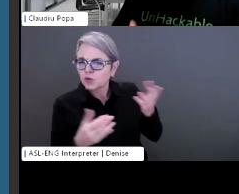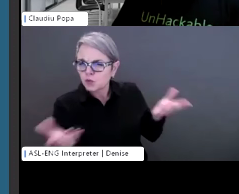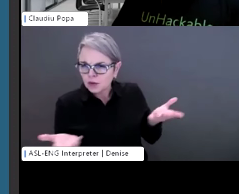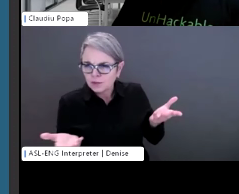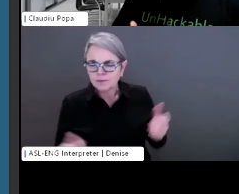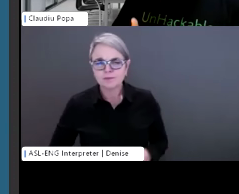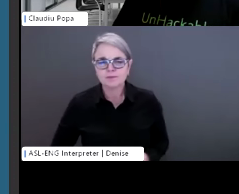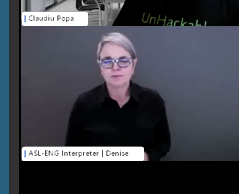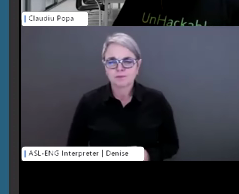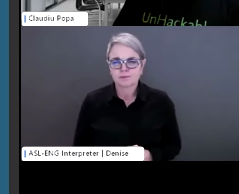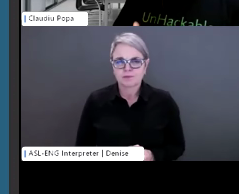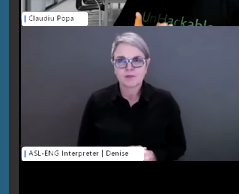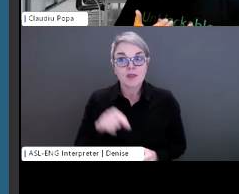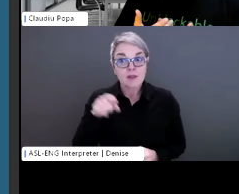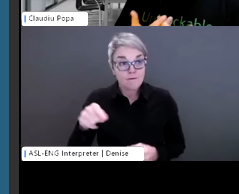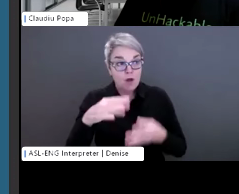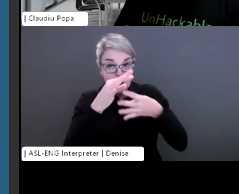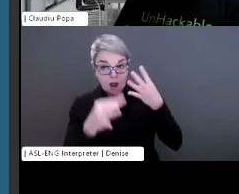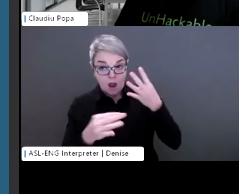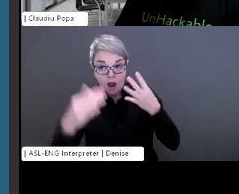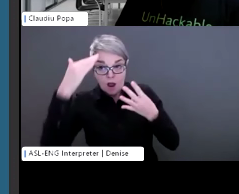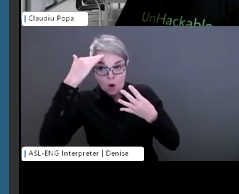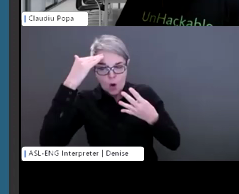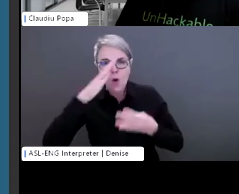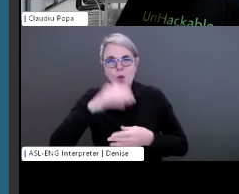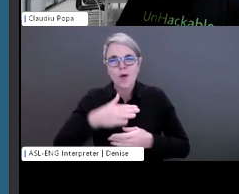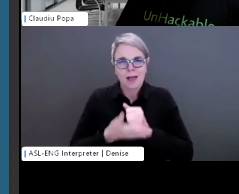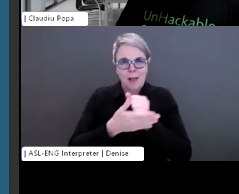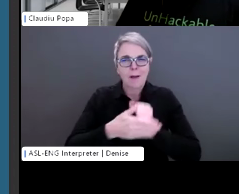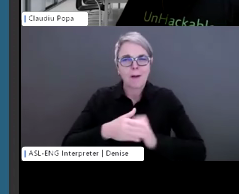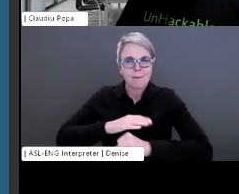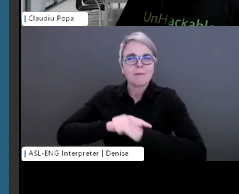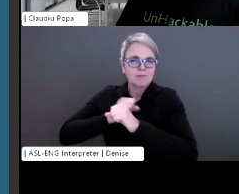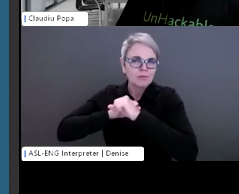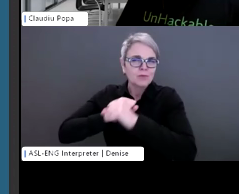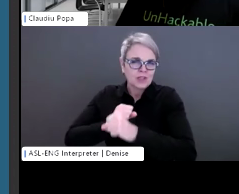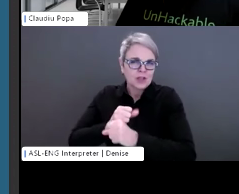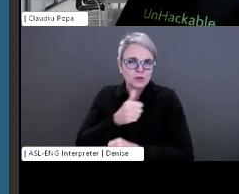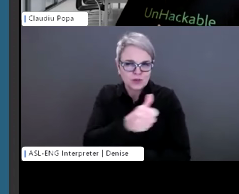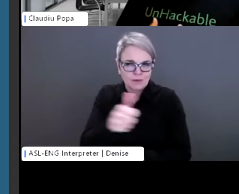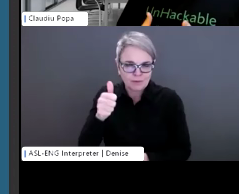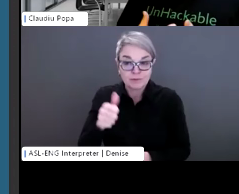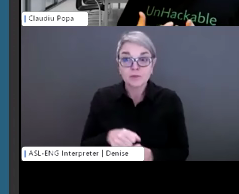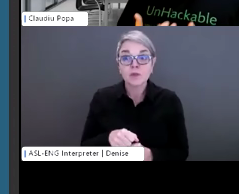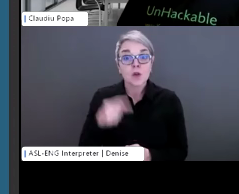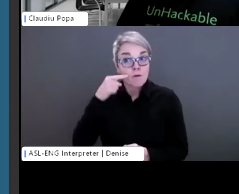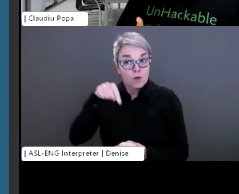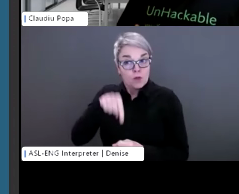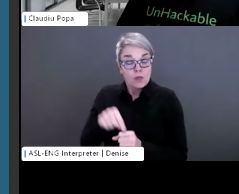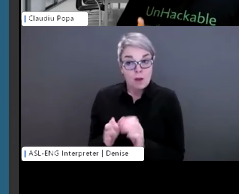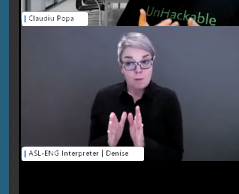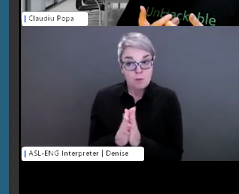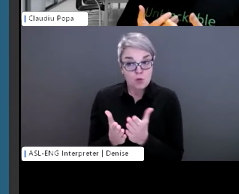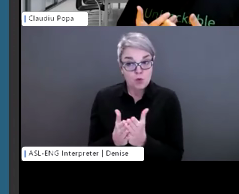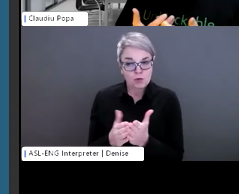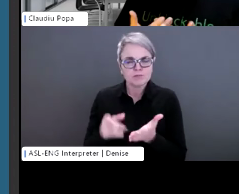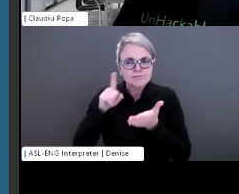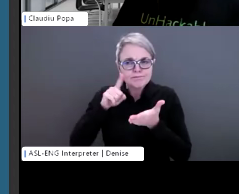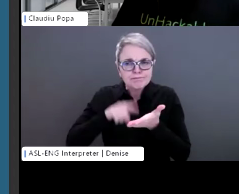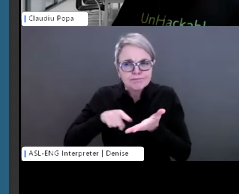that I've had when I was doing research for that book was the fact